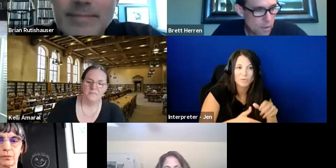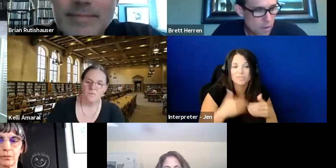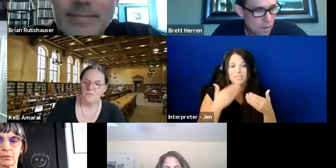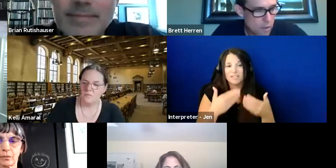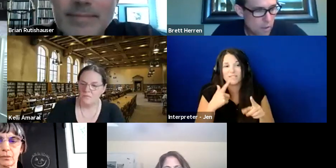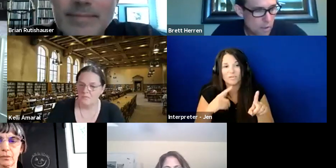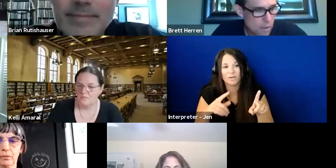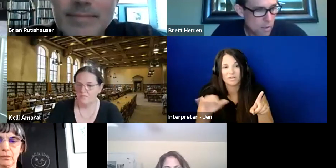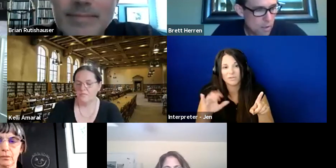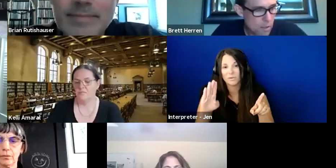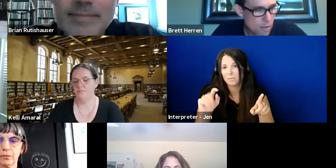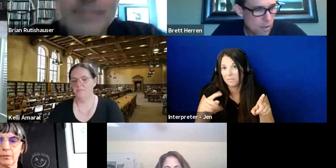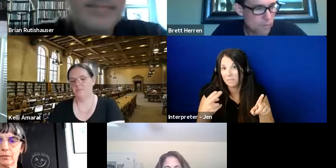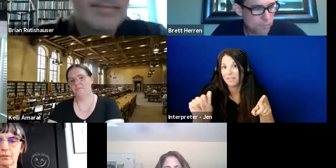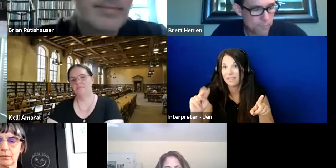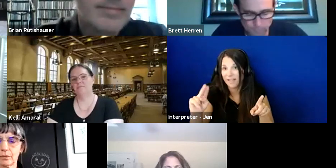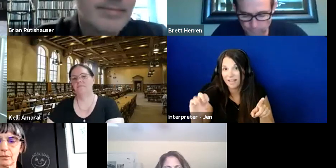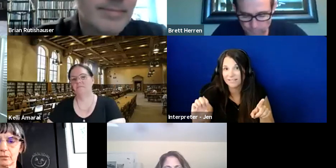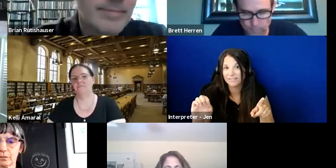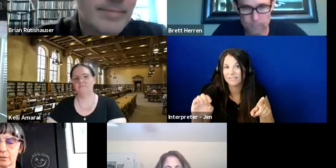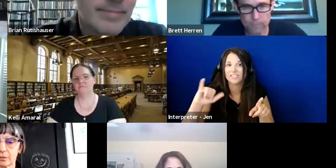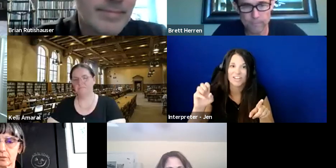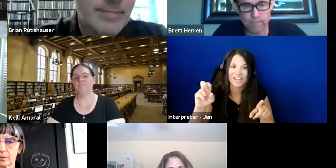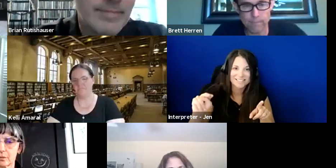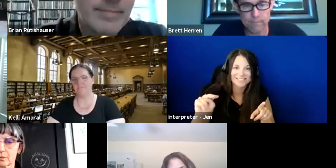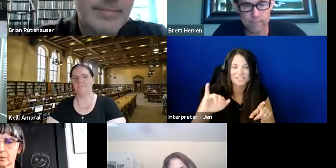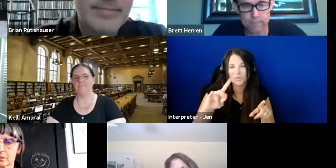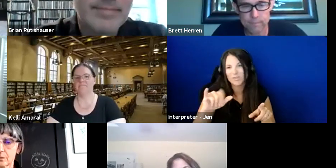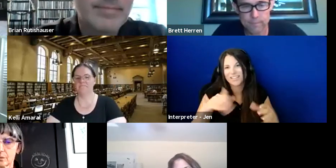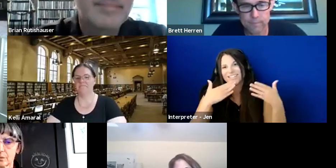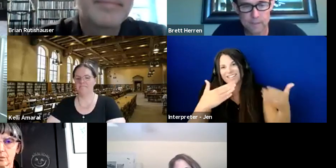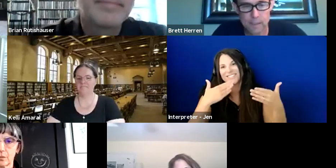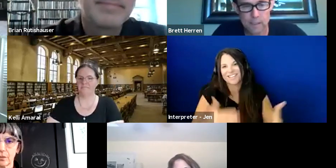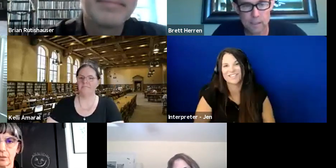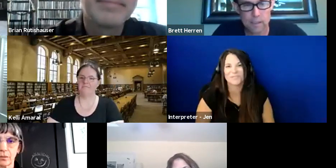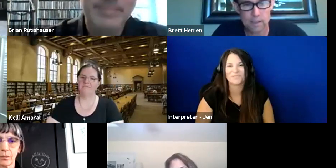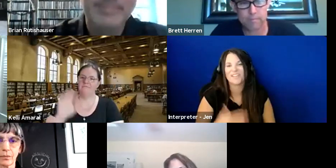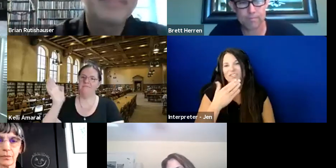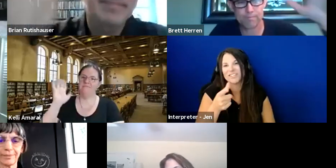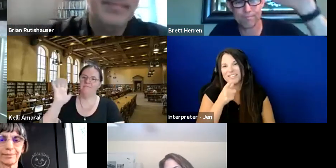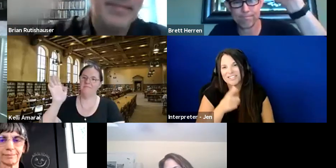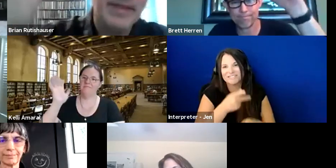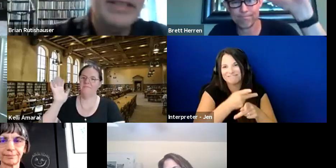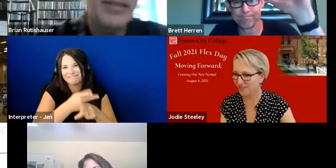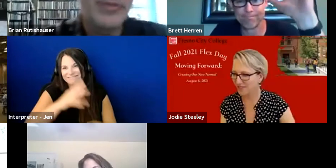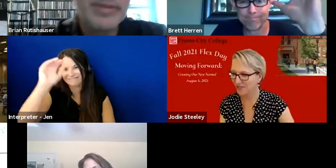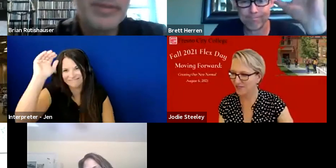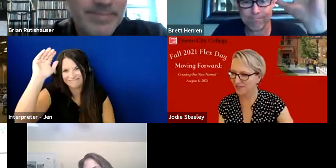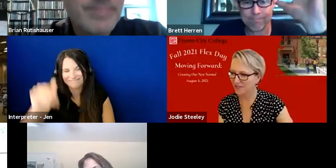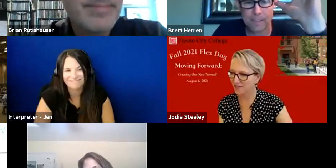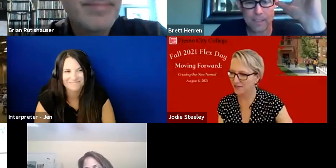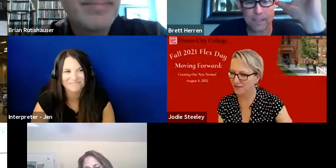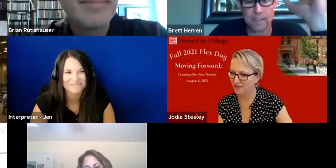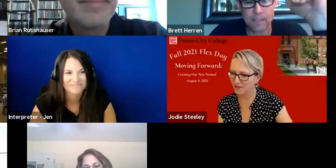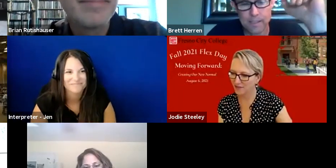well, Jason and Jody. Thank you, everyone. Thank you for coming all. Have a good lunch. Thanks, everyone.